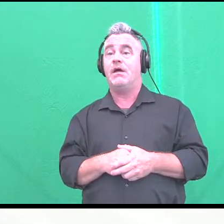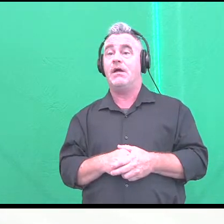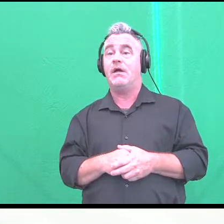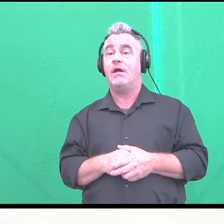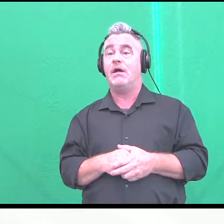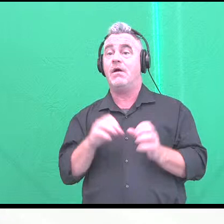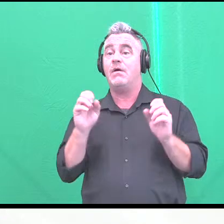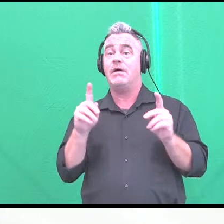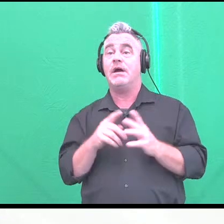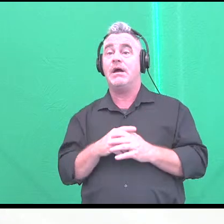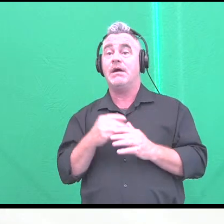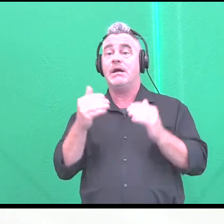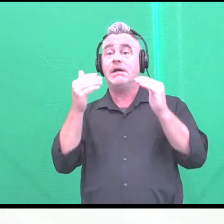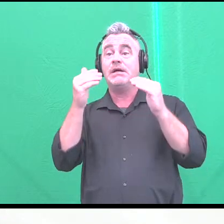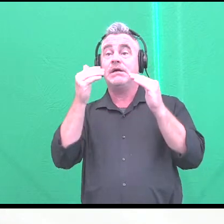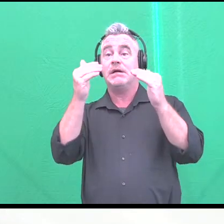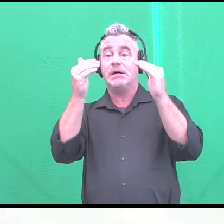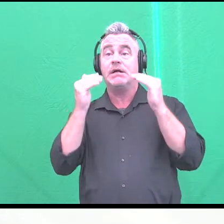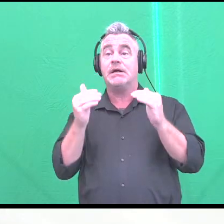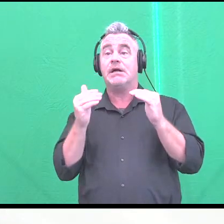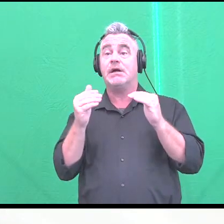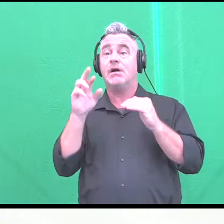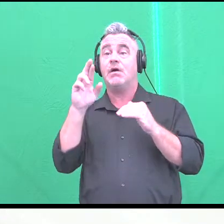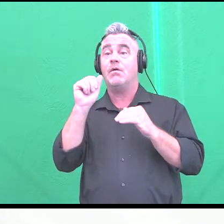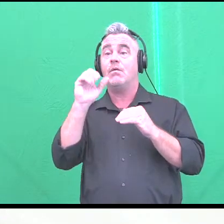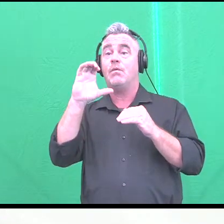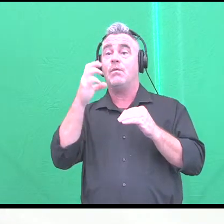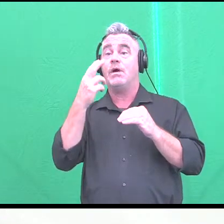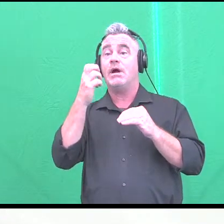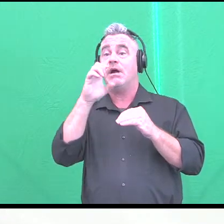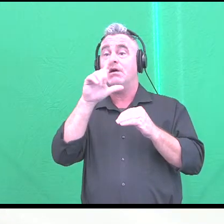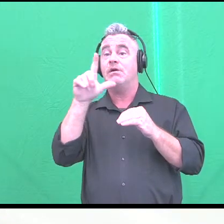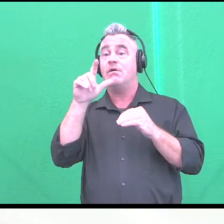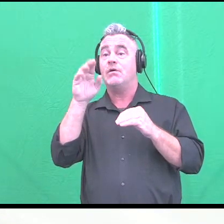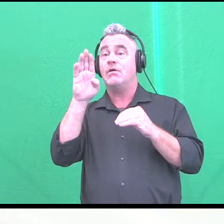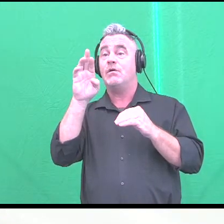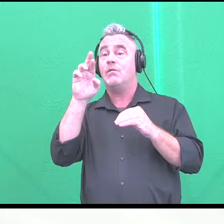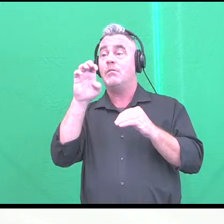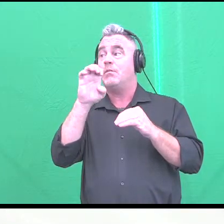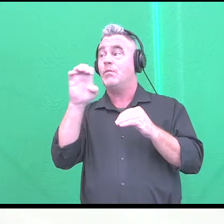order. Okay. Next is Rachel Bree from Palm Springs.